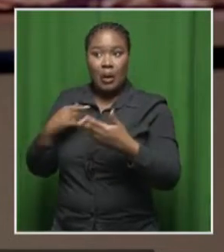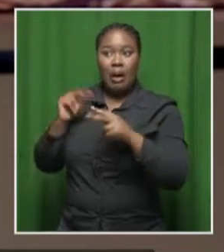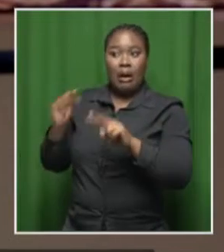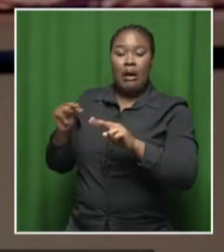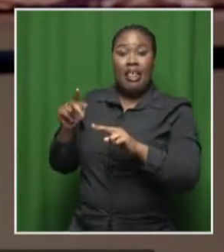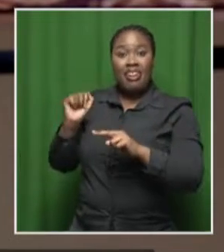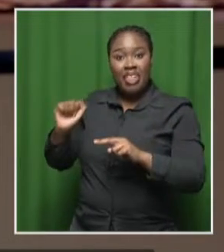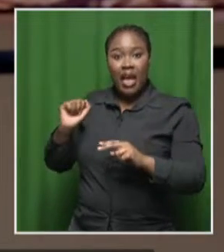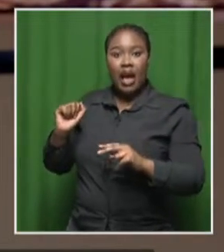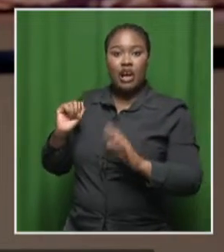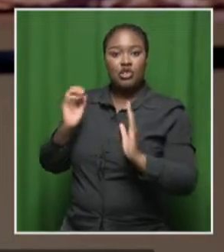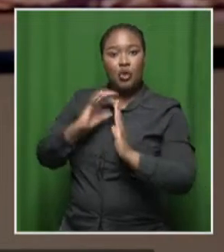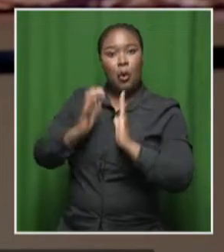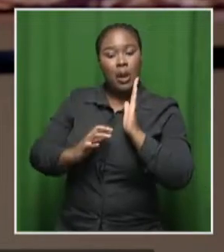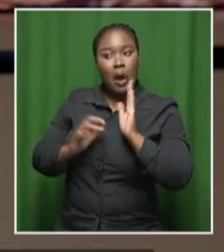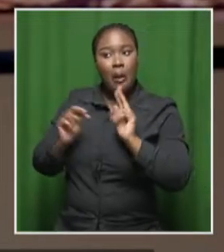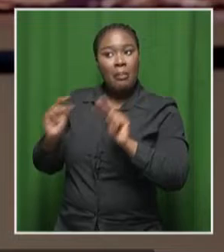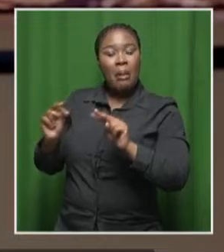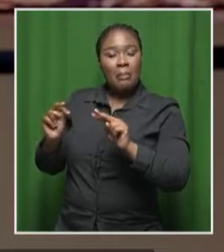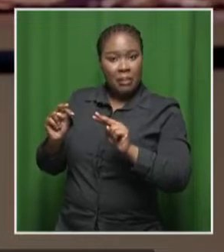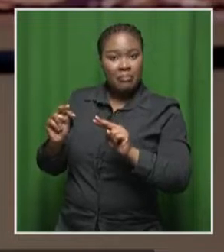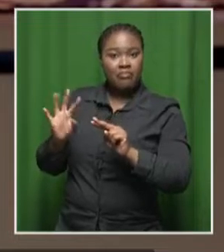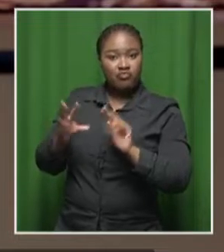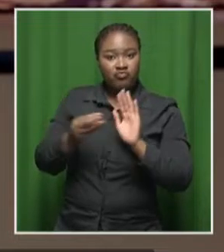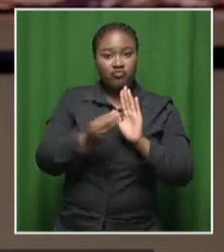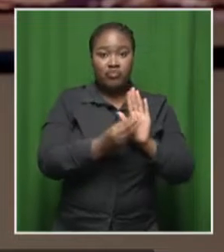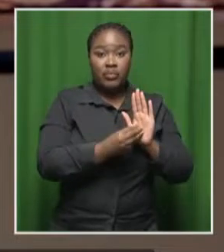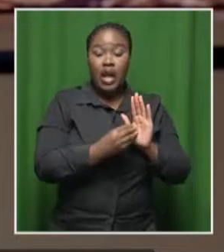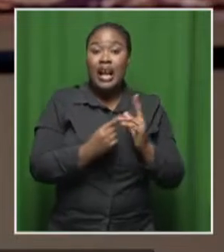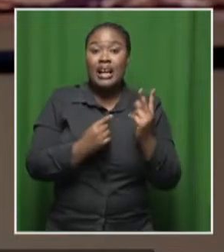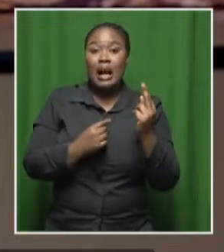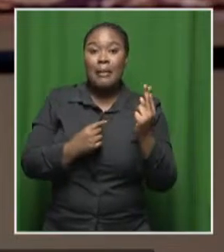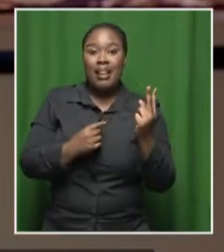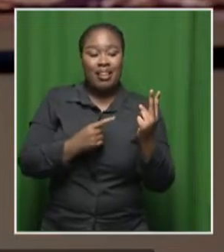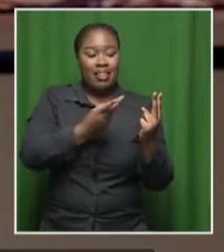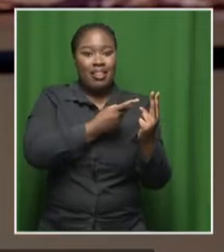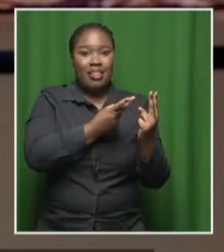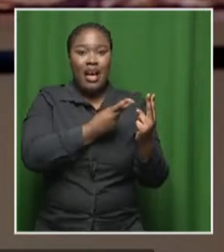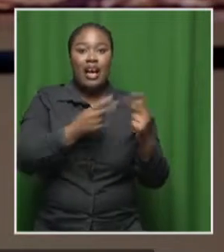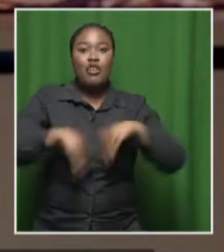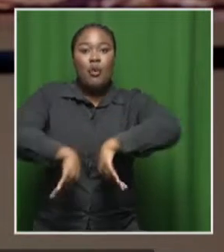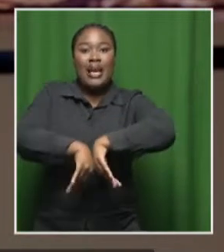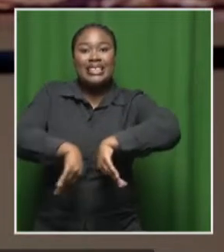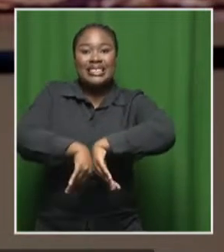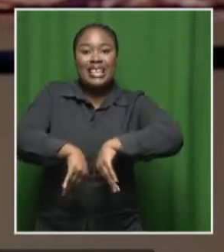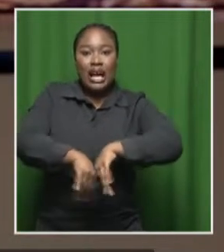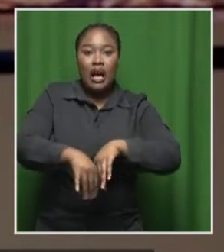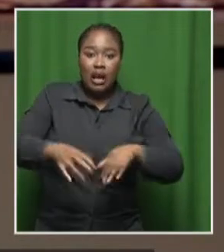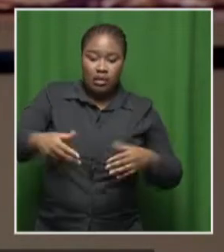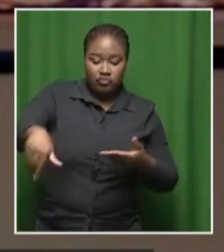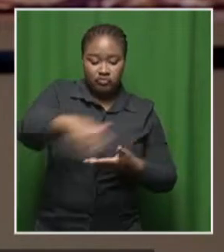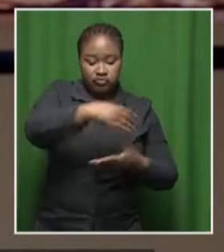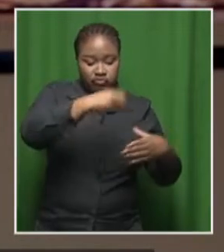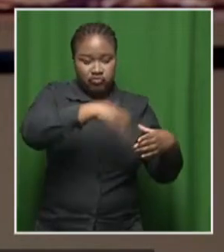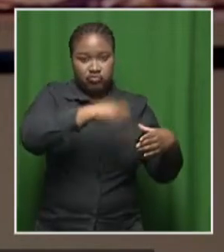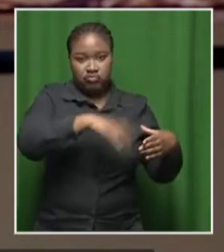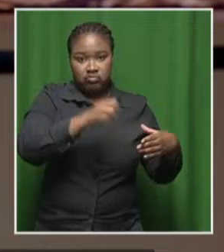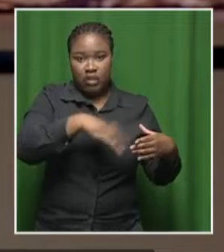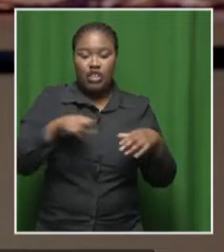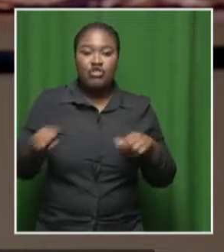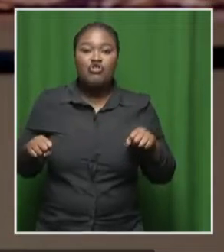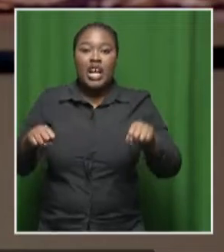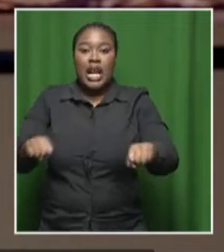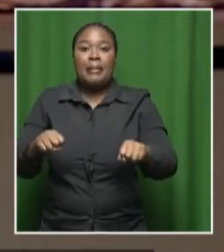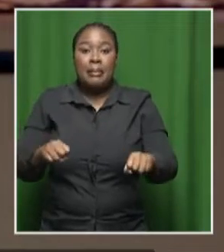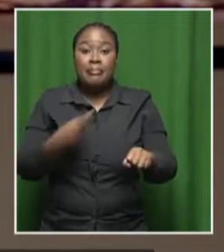their stories. There's a couple who do waste reclaiming whose story we traced over 4 years, who are in the story,